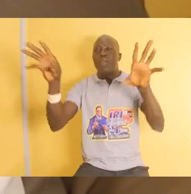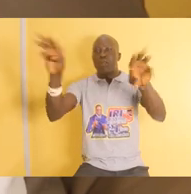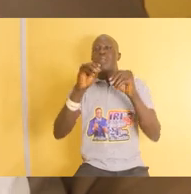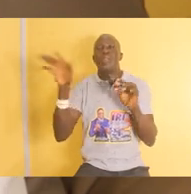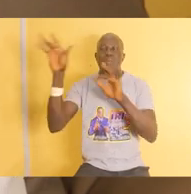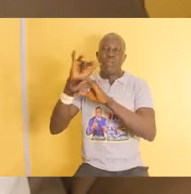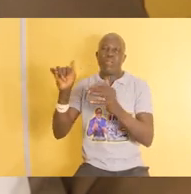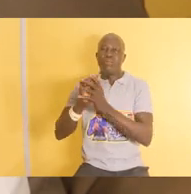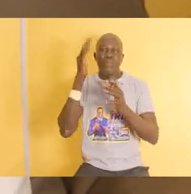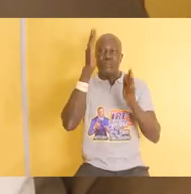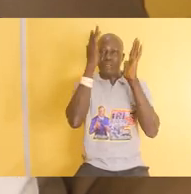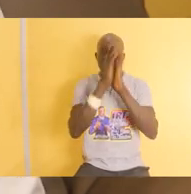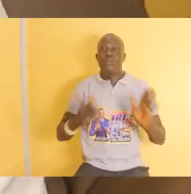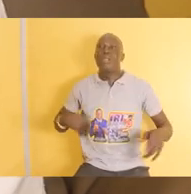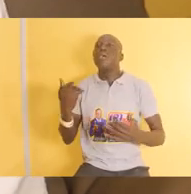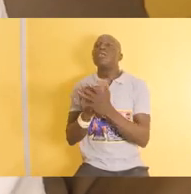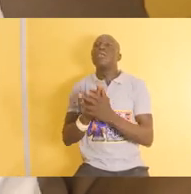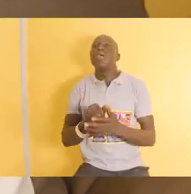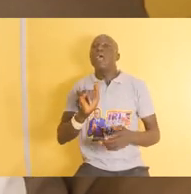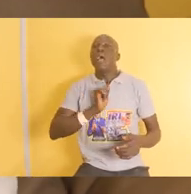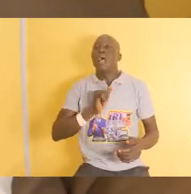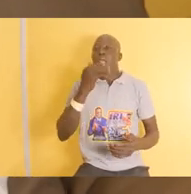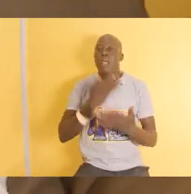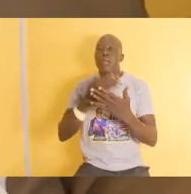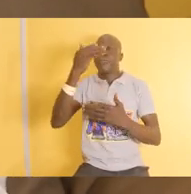ba amen o ju si enikan fi da loju pe